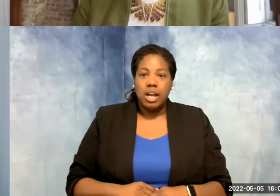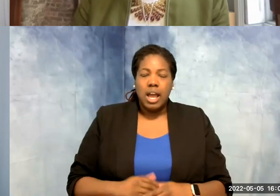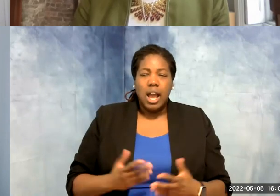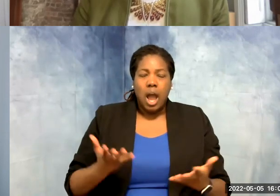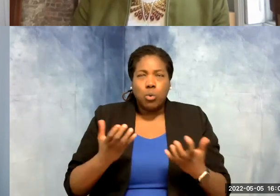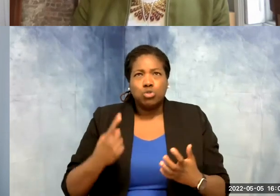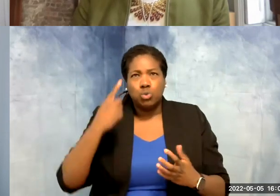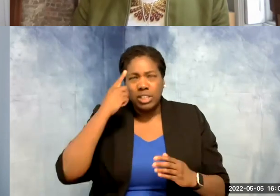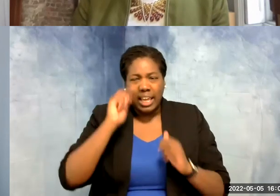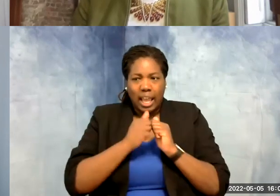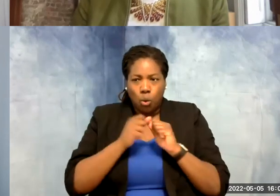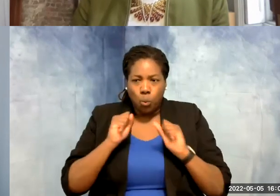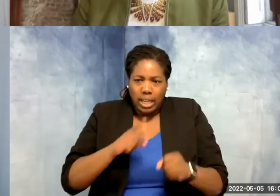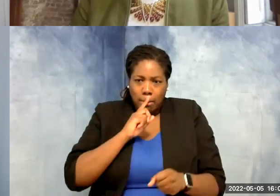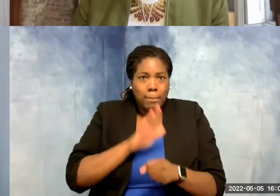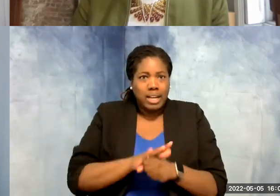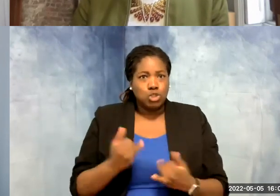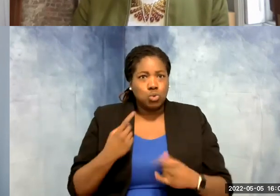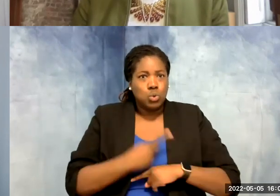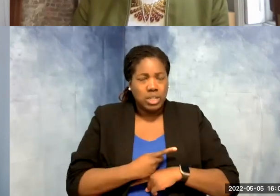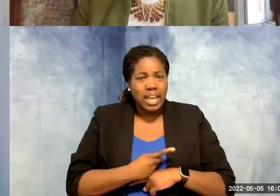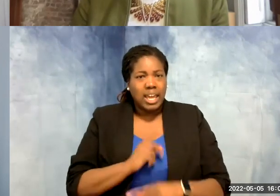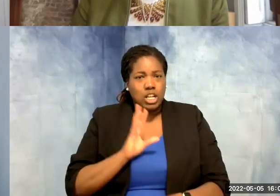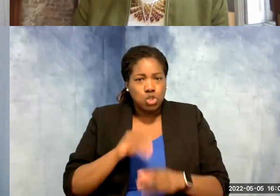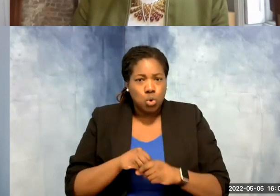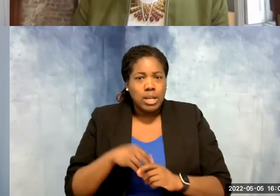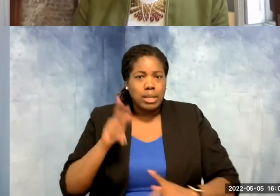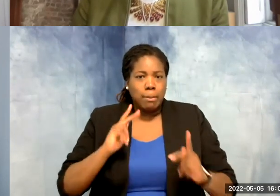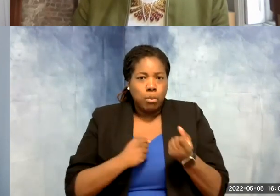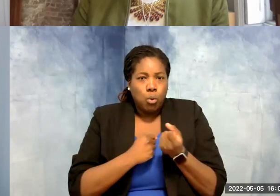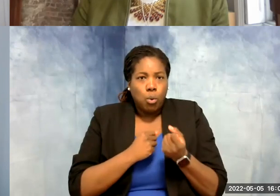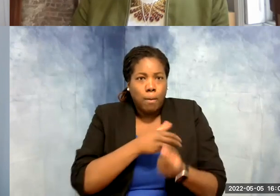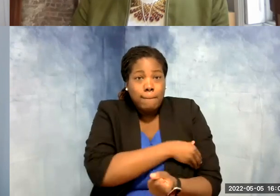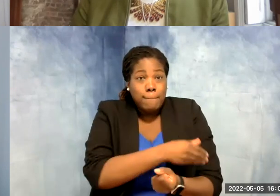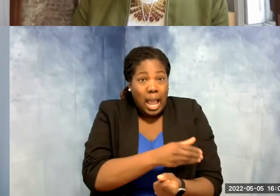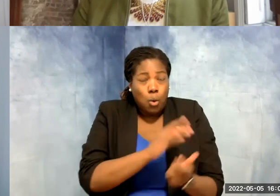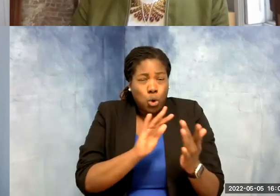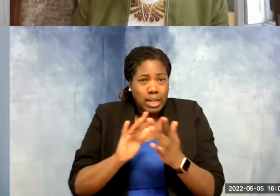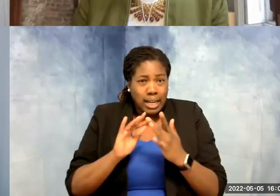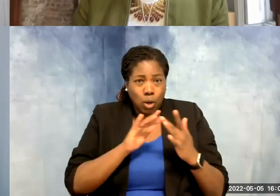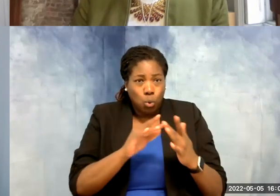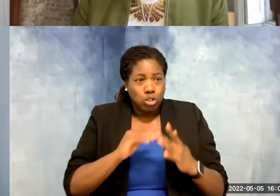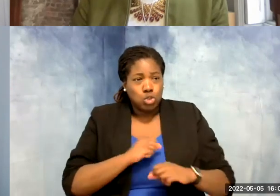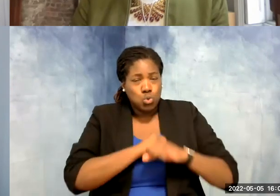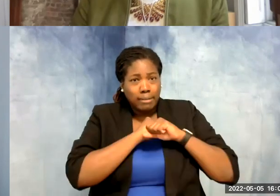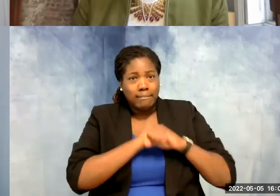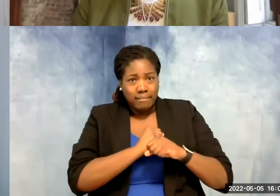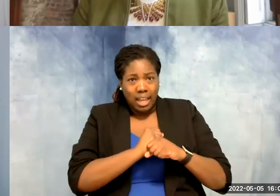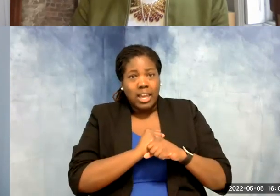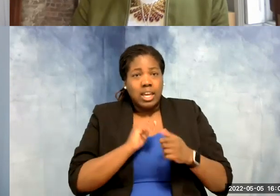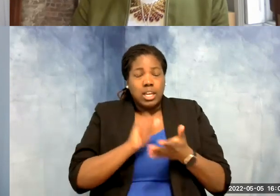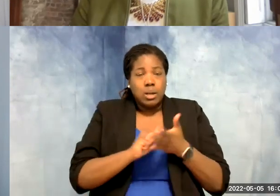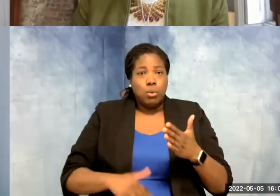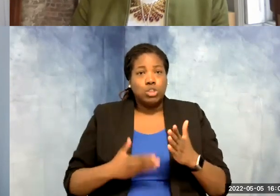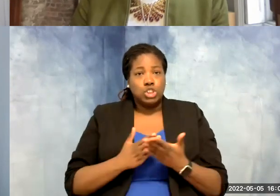all take a pledge today and join the ACLU's People Power Network to become a defender of abortion rights, and for all